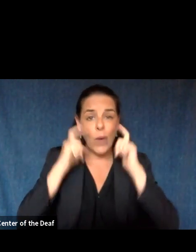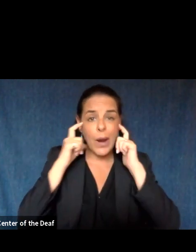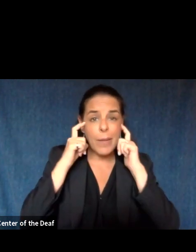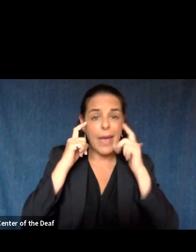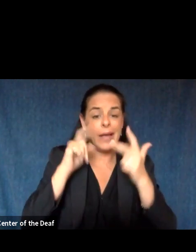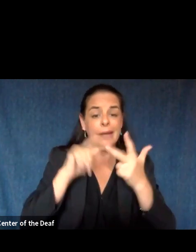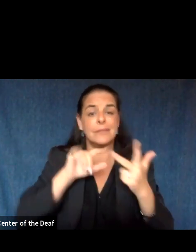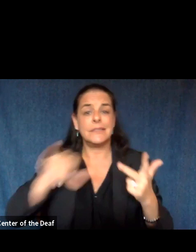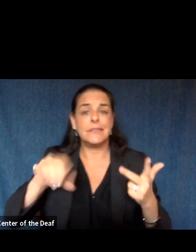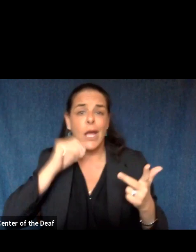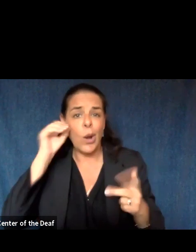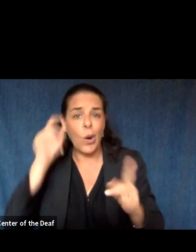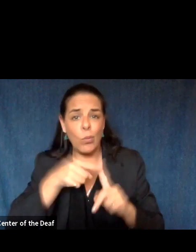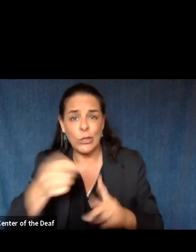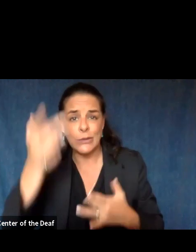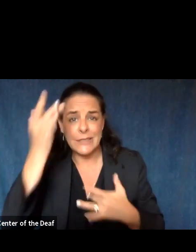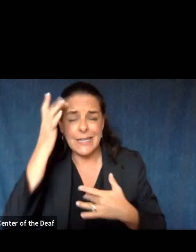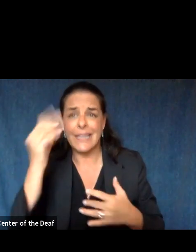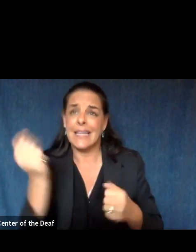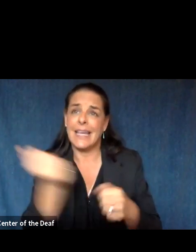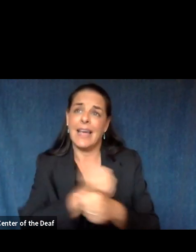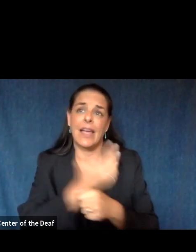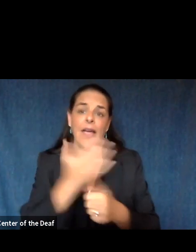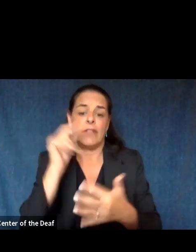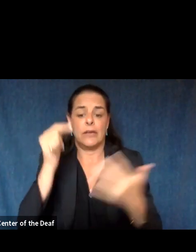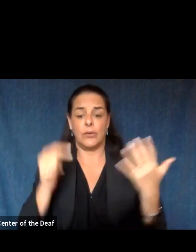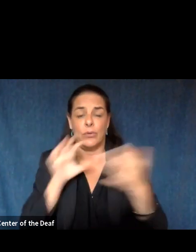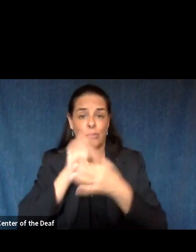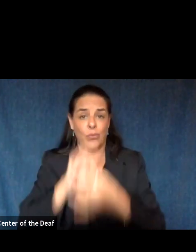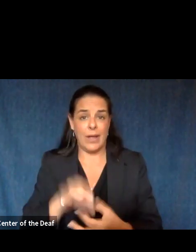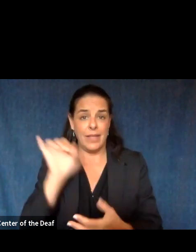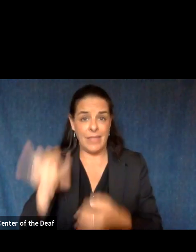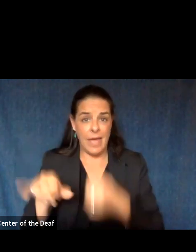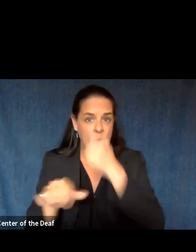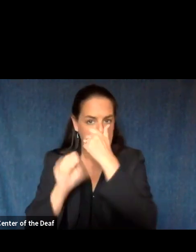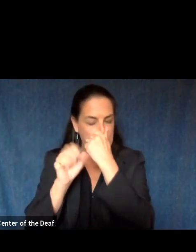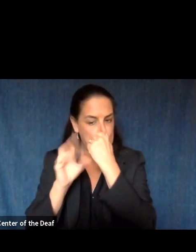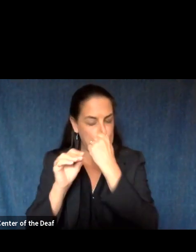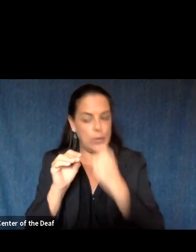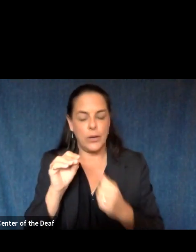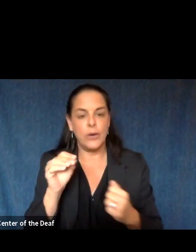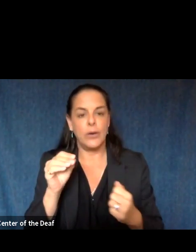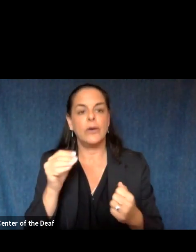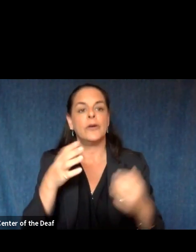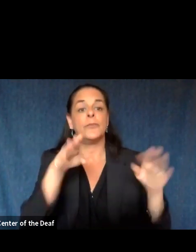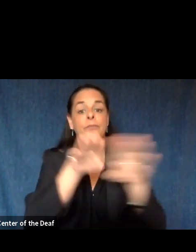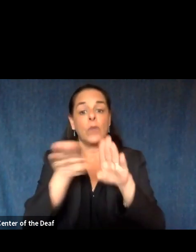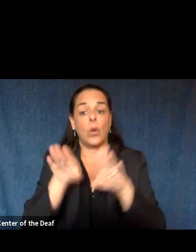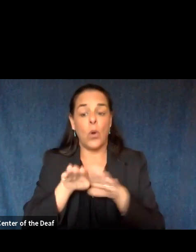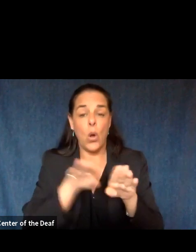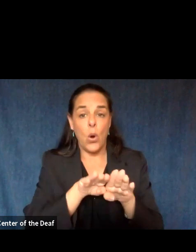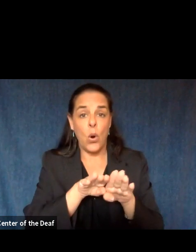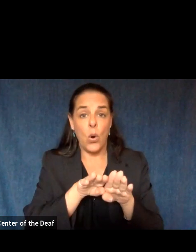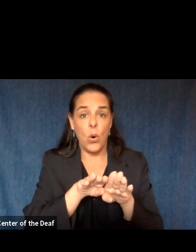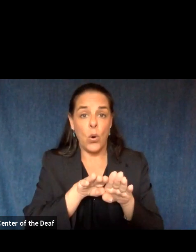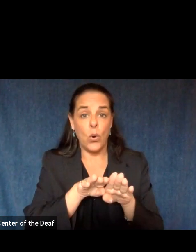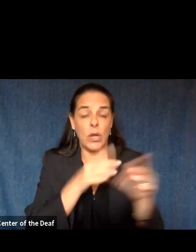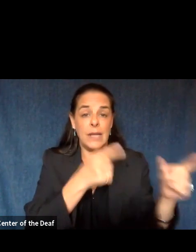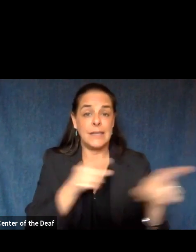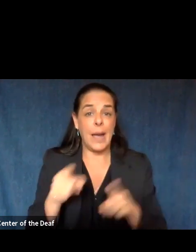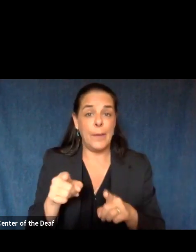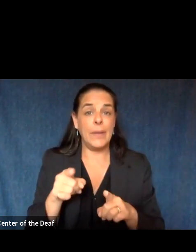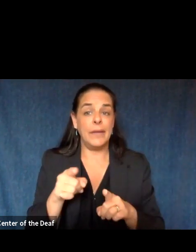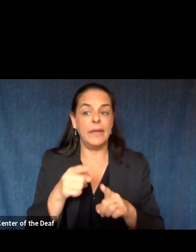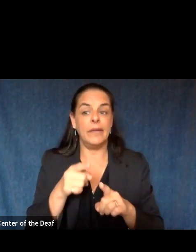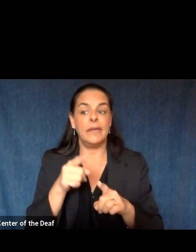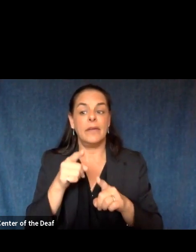of the activities that we have are surround those. And so closures that came from the Board of